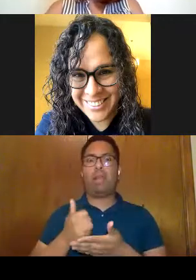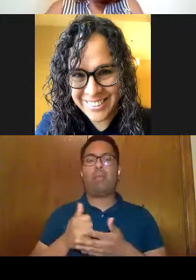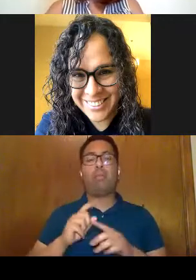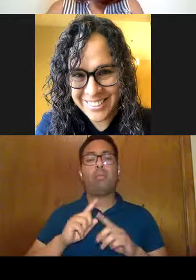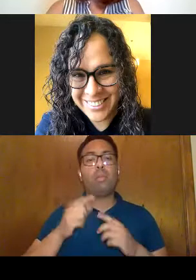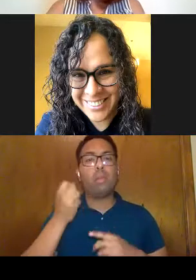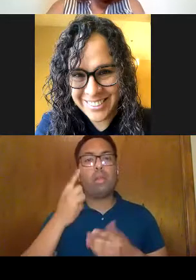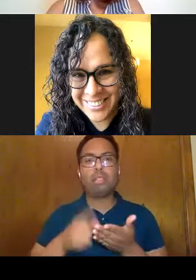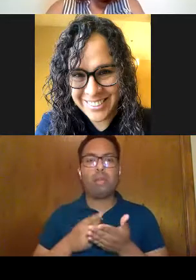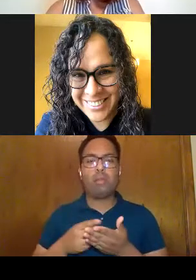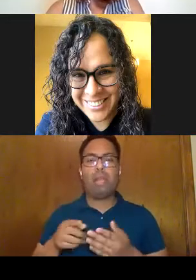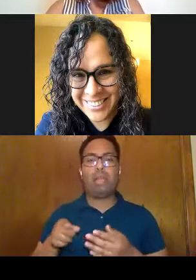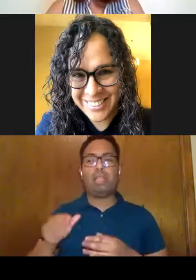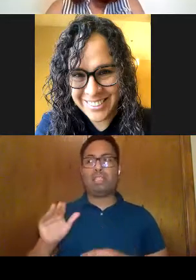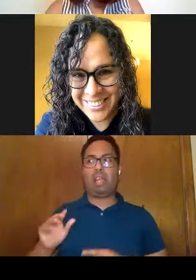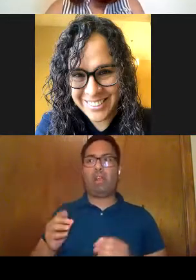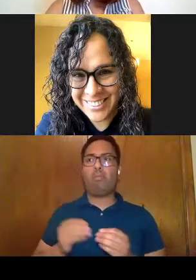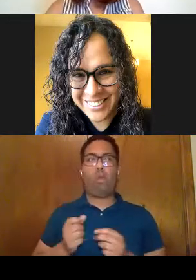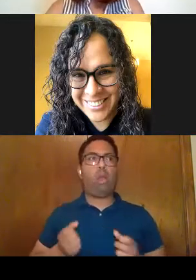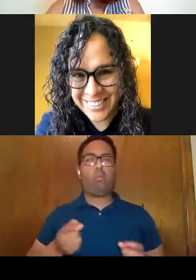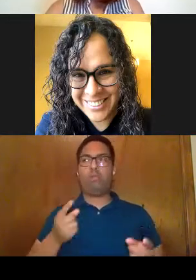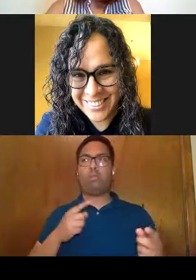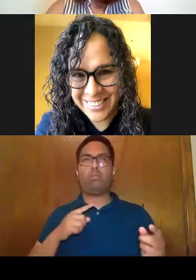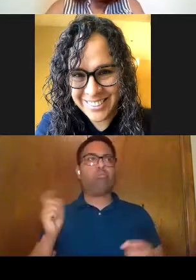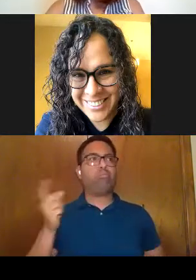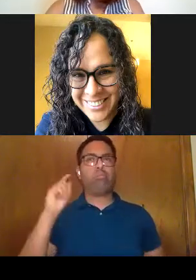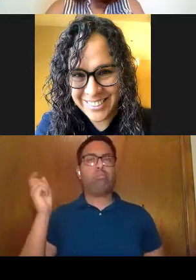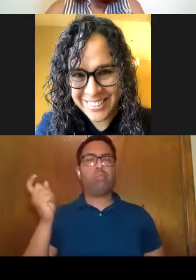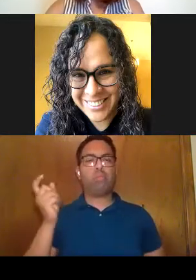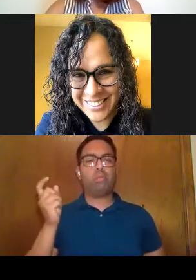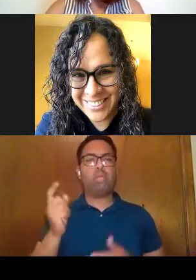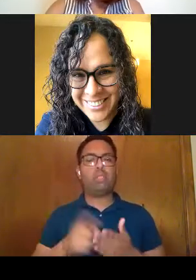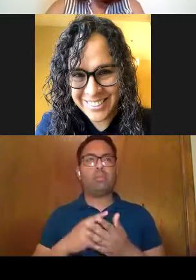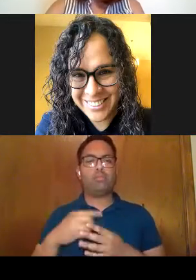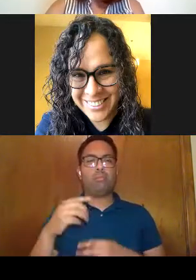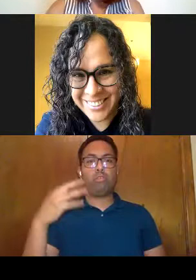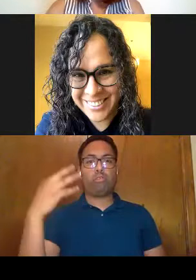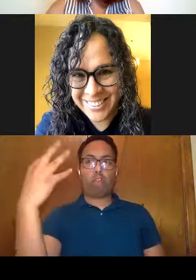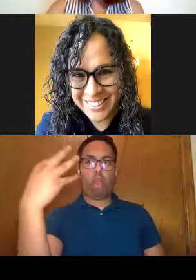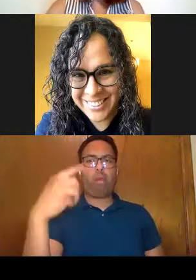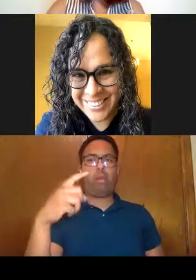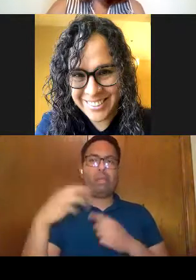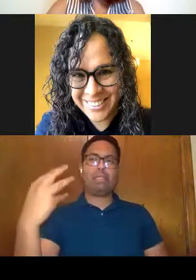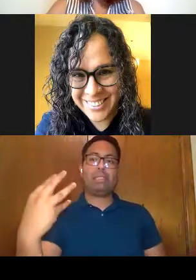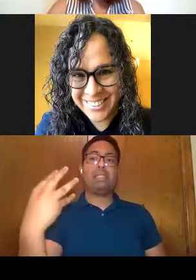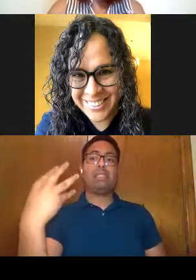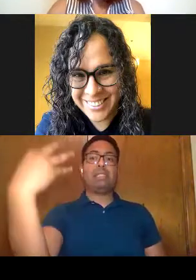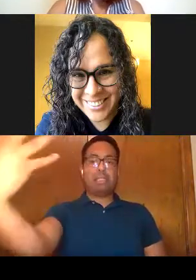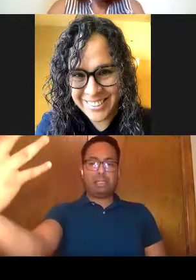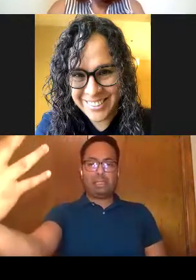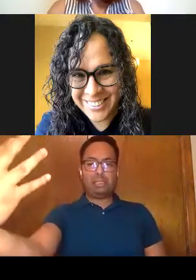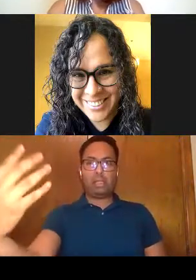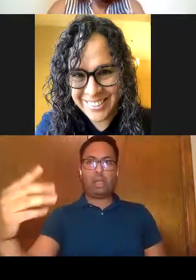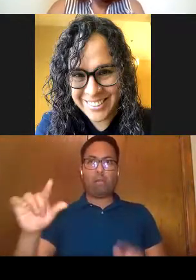more impulsive. So the screen will need to be set so that, the camera will need to be set a little farther back to give them room to roam or